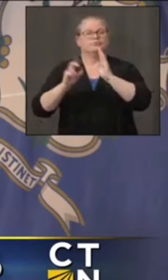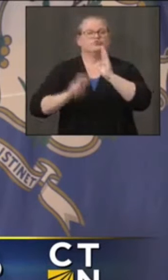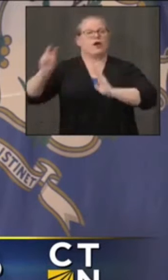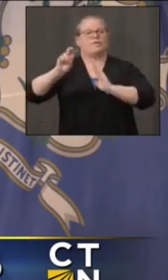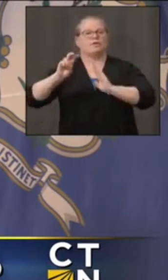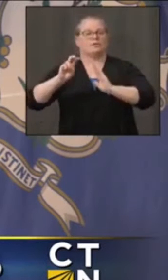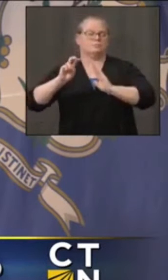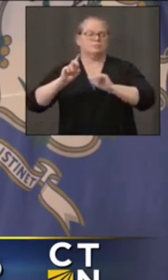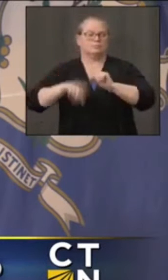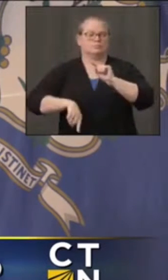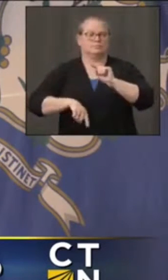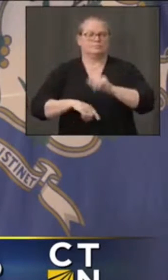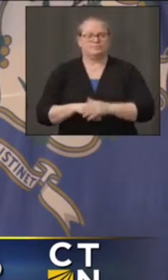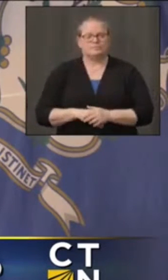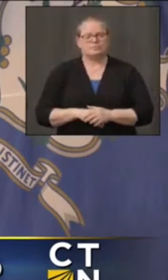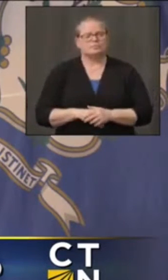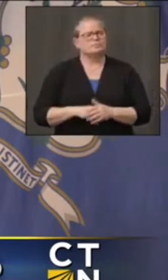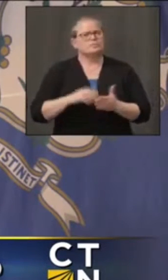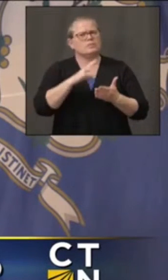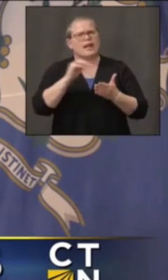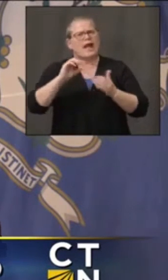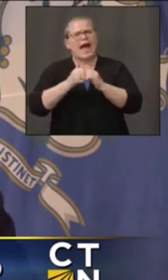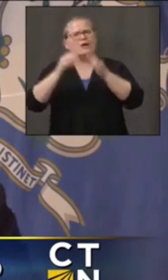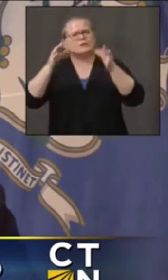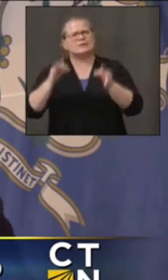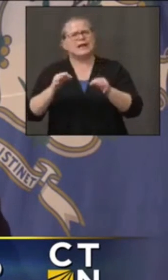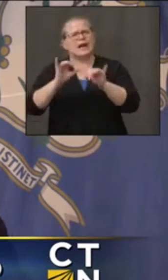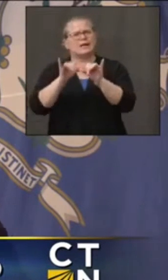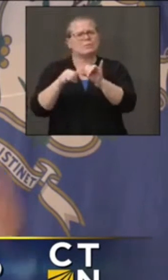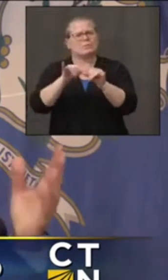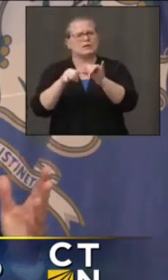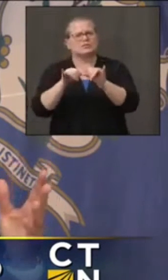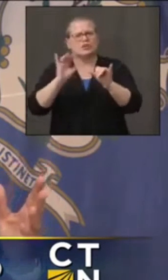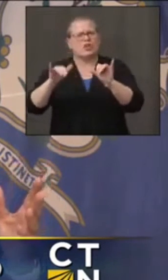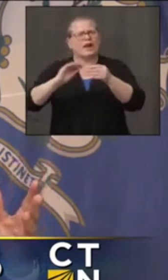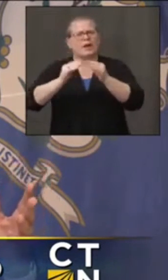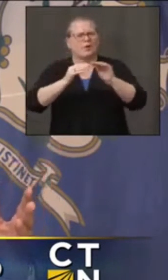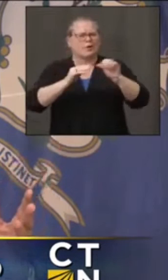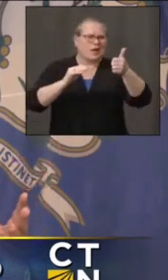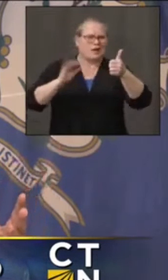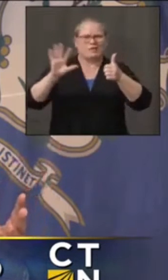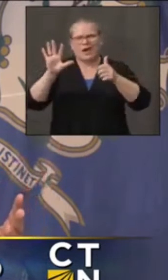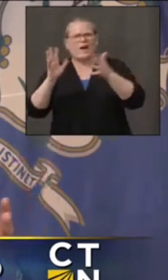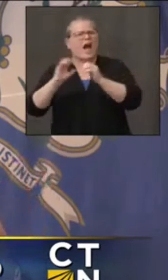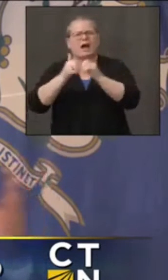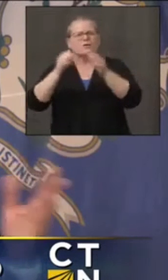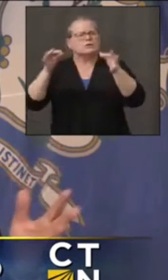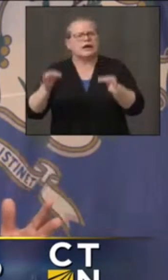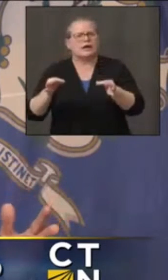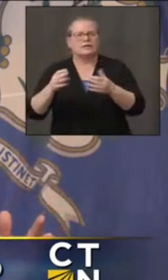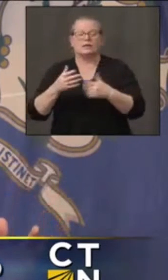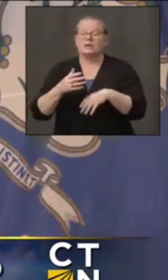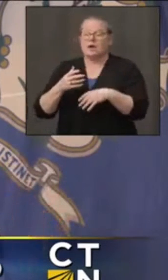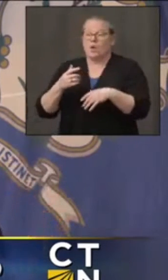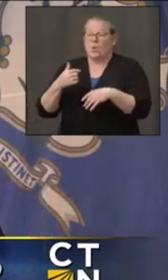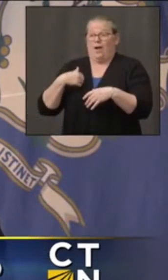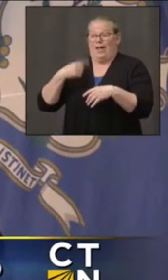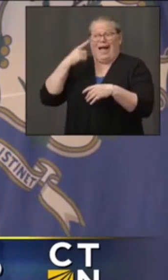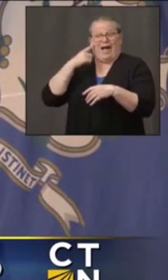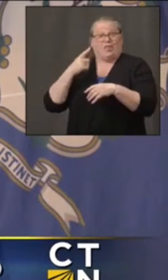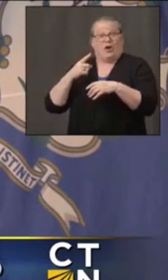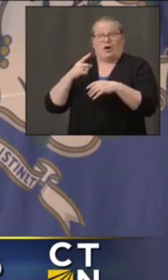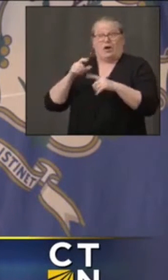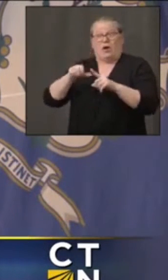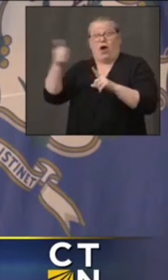yes. I thought the other threshold was so broad that it was including about 85% of